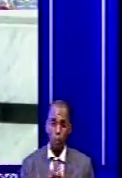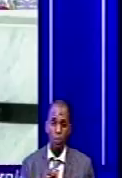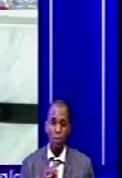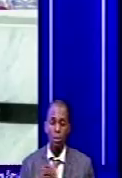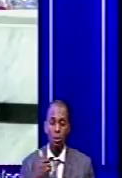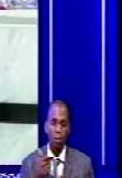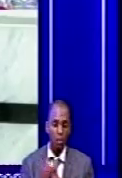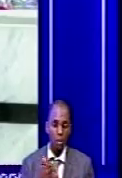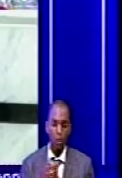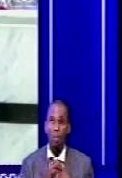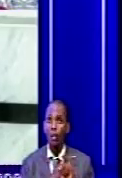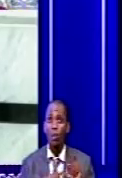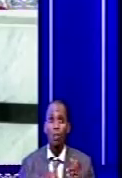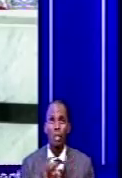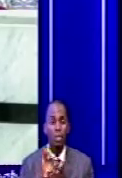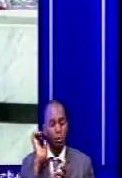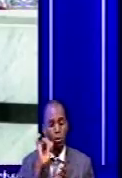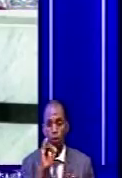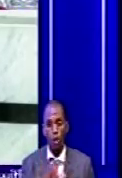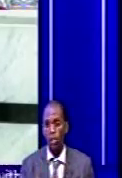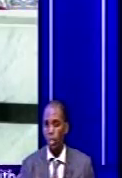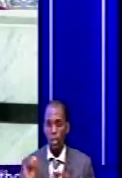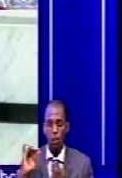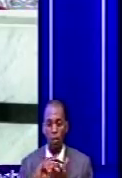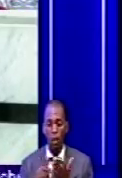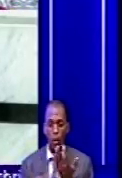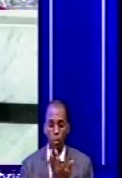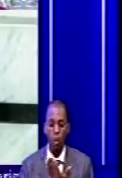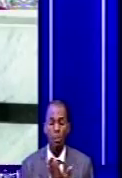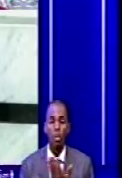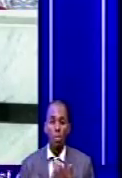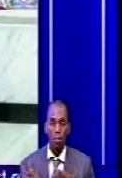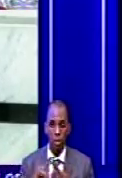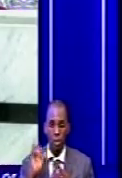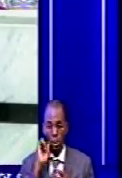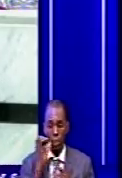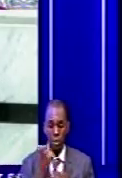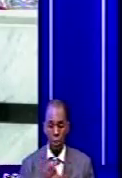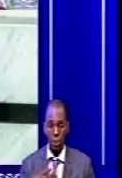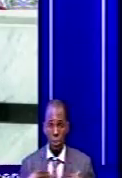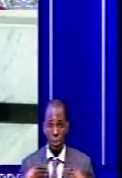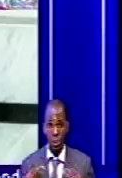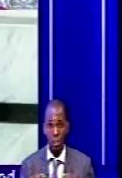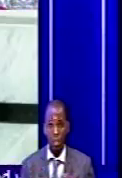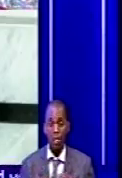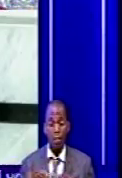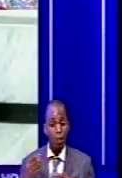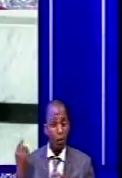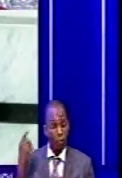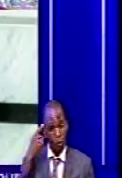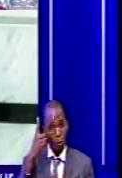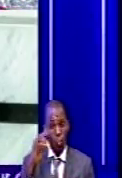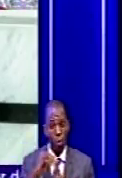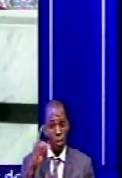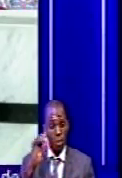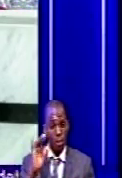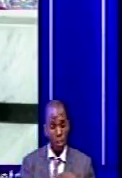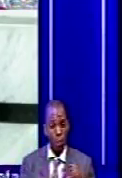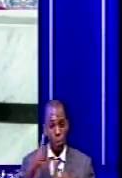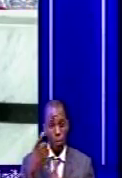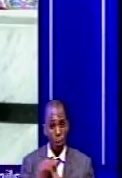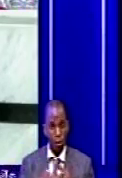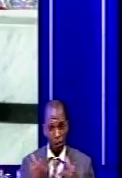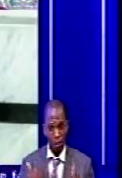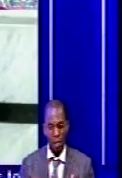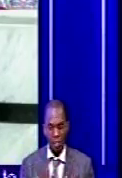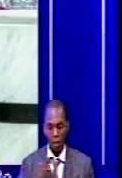the shame, the tears of pains, 8 years pains from my body. I'm here to thank God. It was in